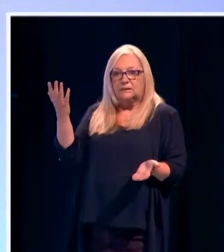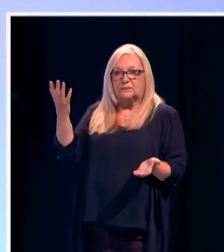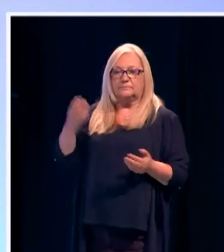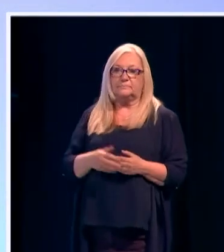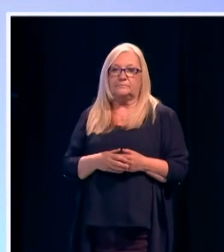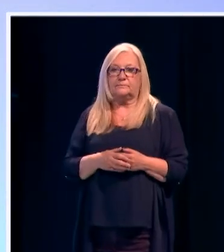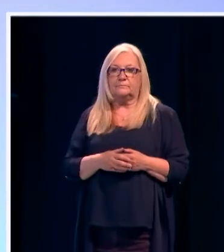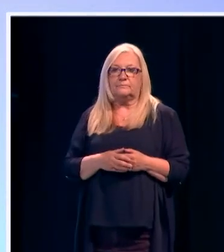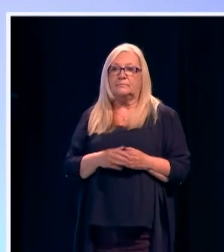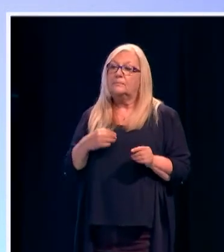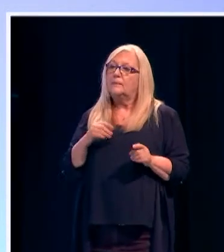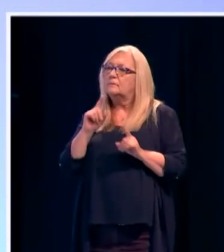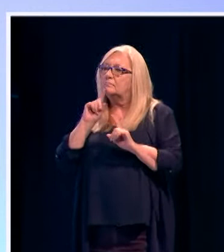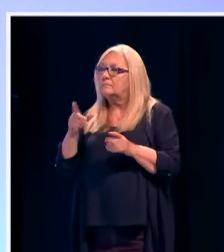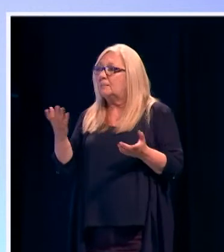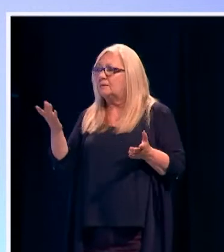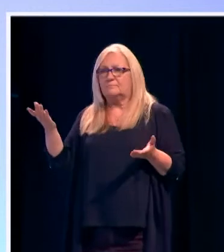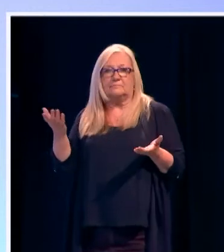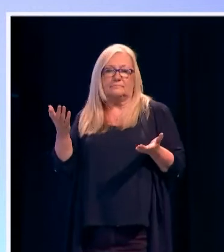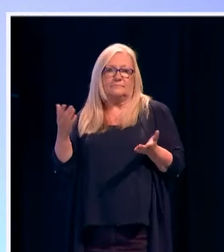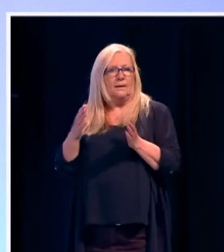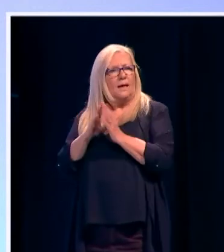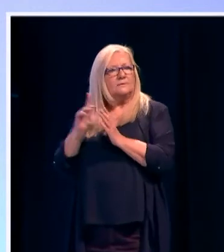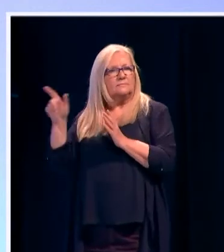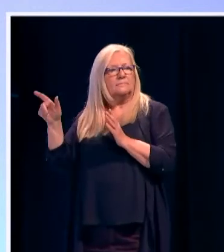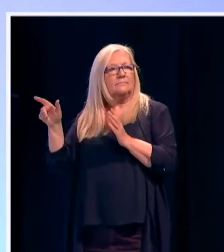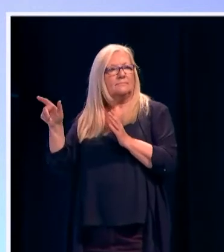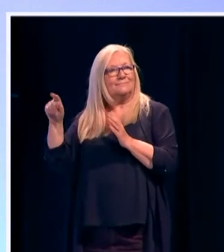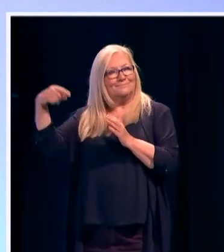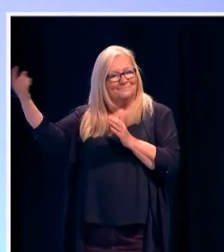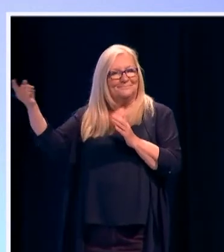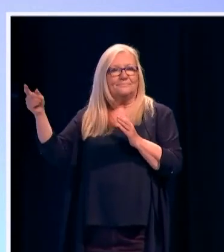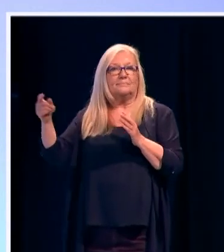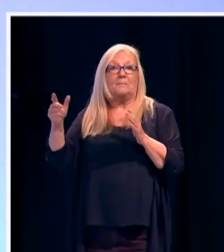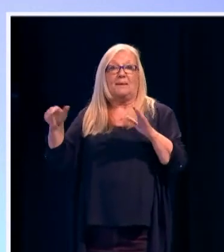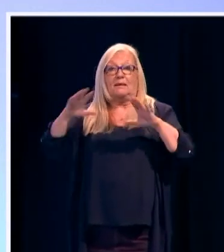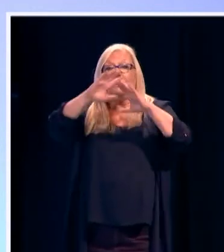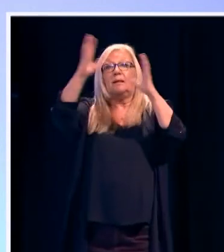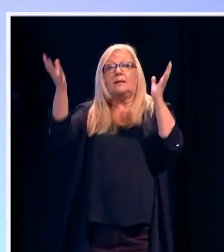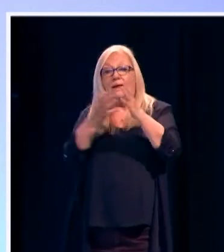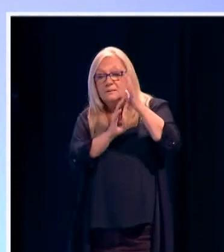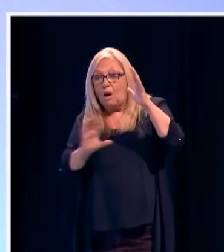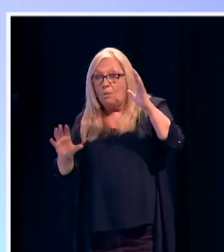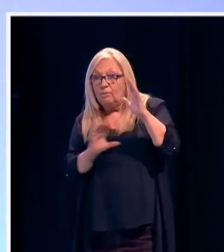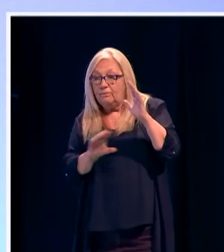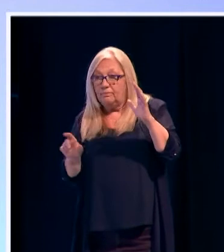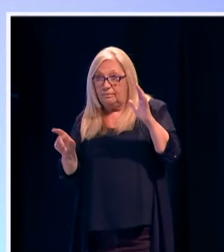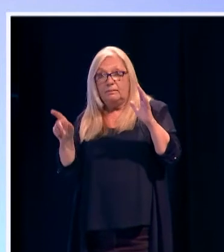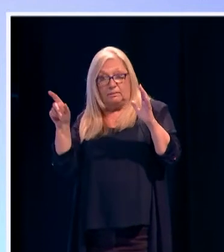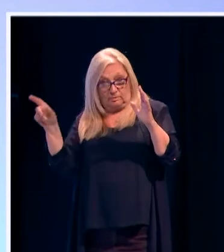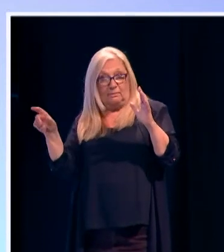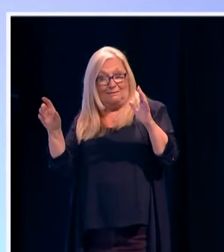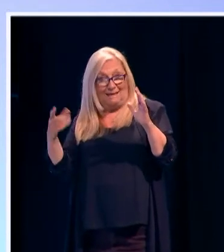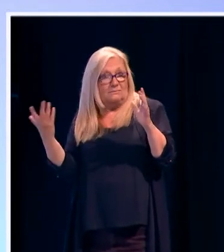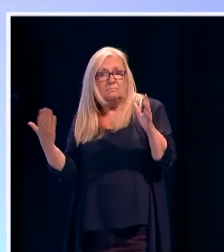maybe from the South, how is it going on to be involved in the international development